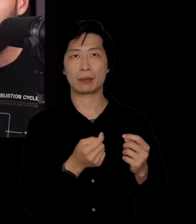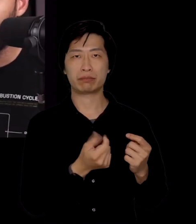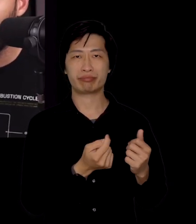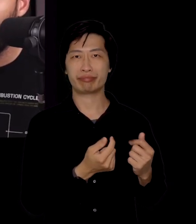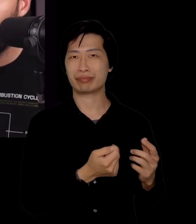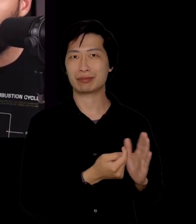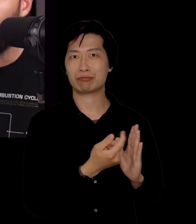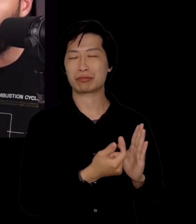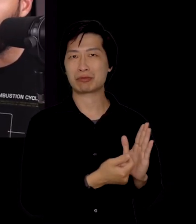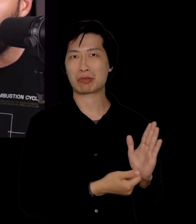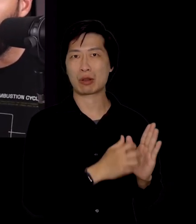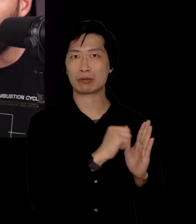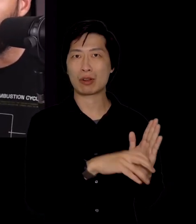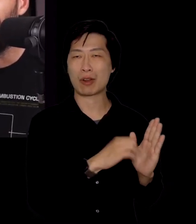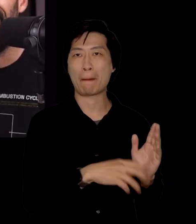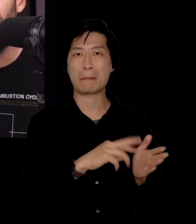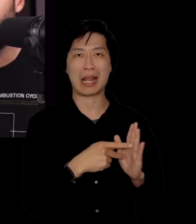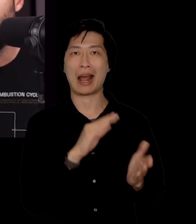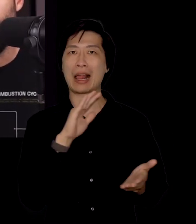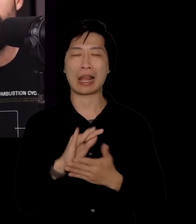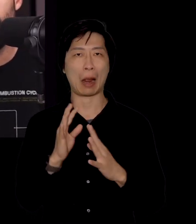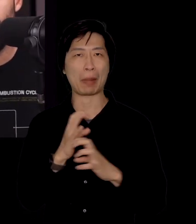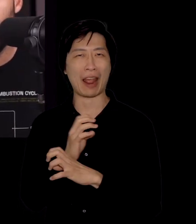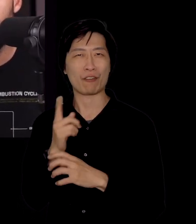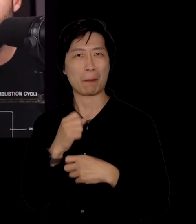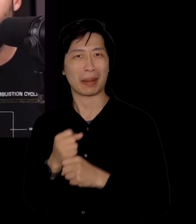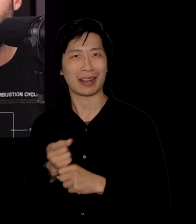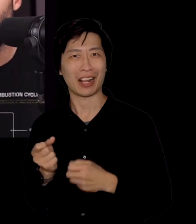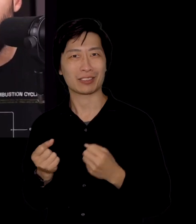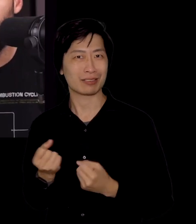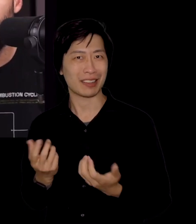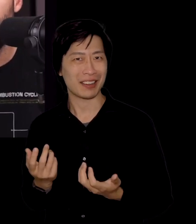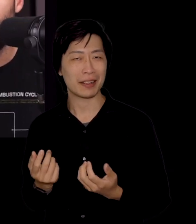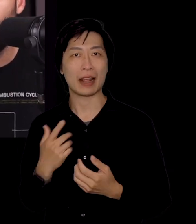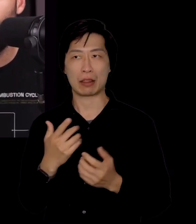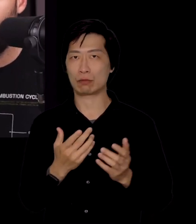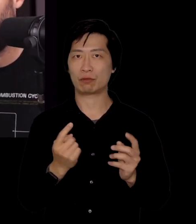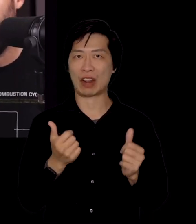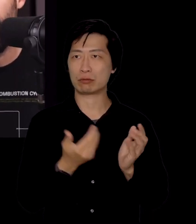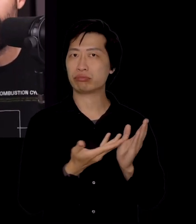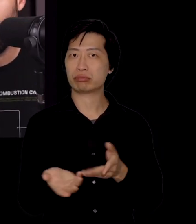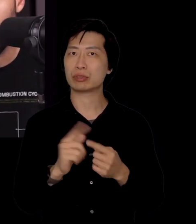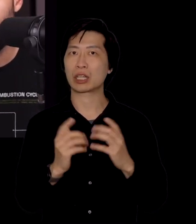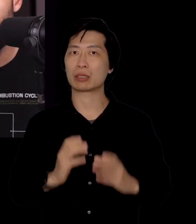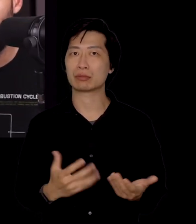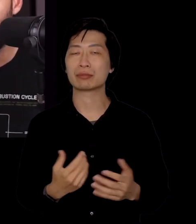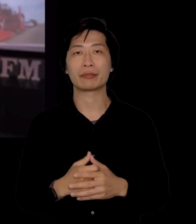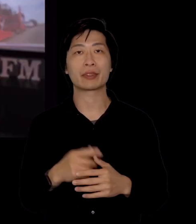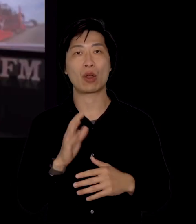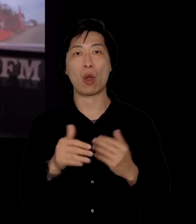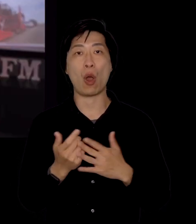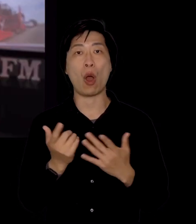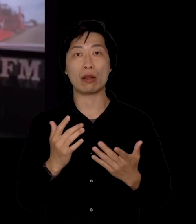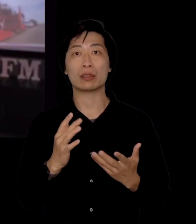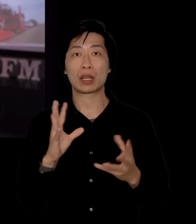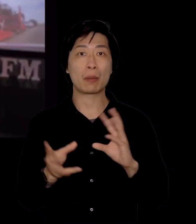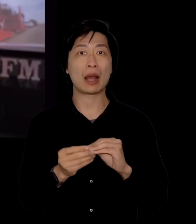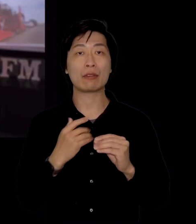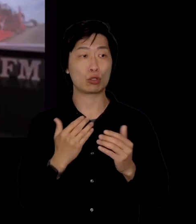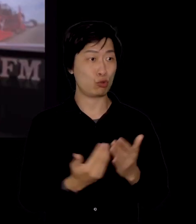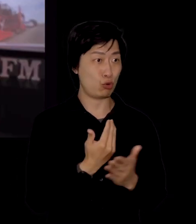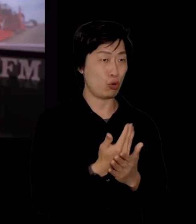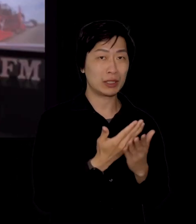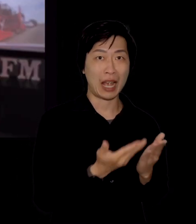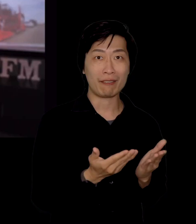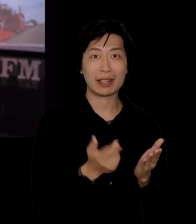and bits that are now removed, which again removes complexity from ramping the car and getting it out to customers' hands. And so with all these things